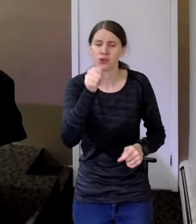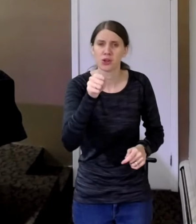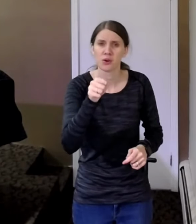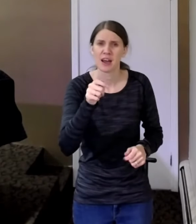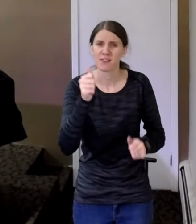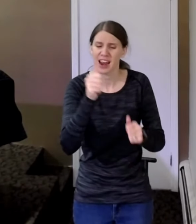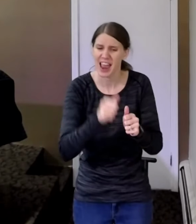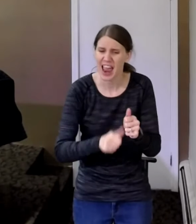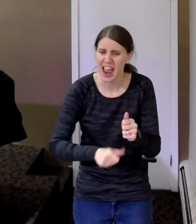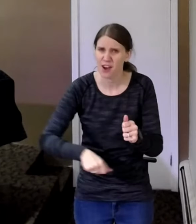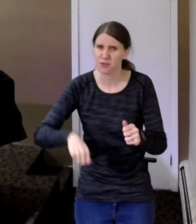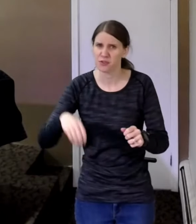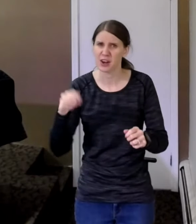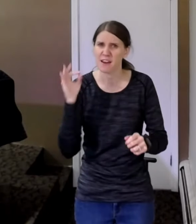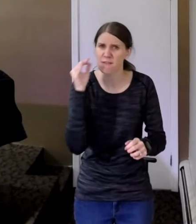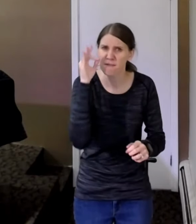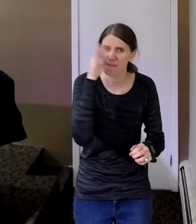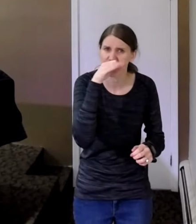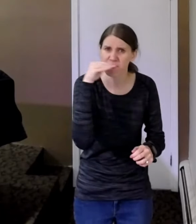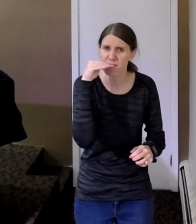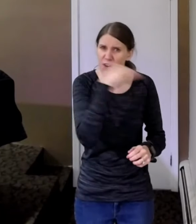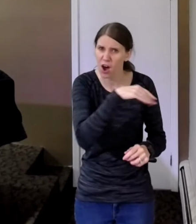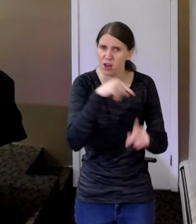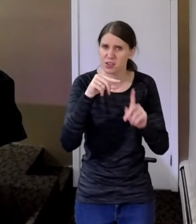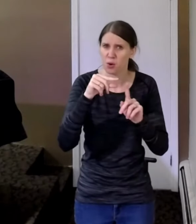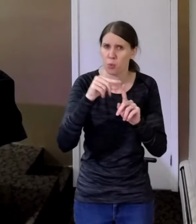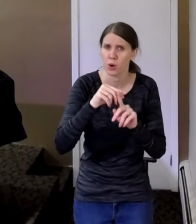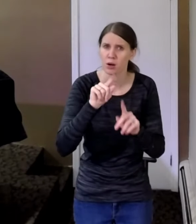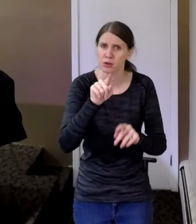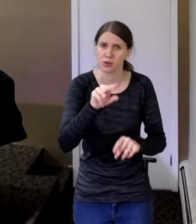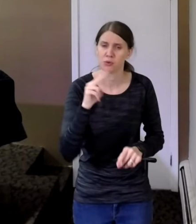every idle word that comes out of your mouth in Matthew.